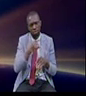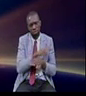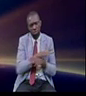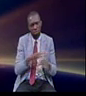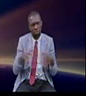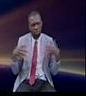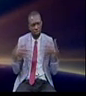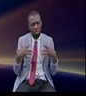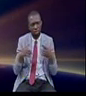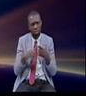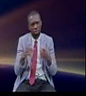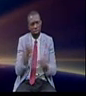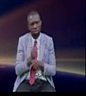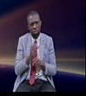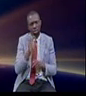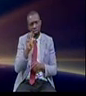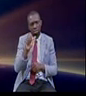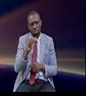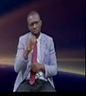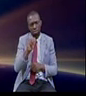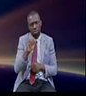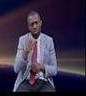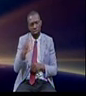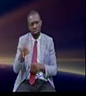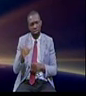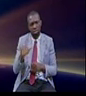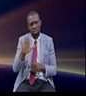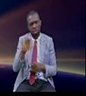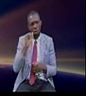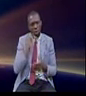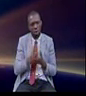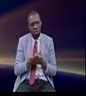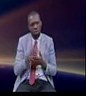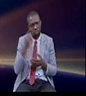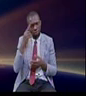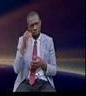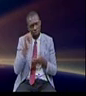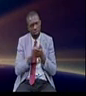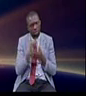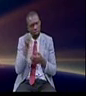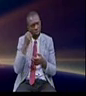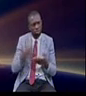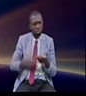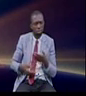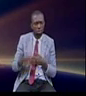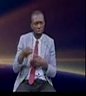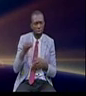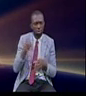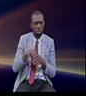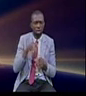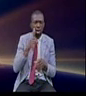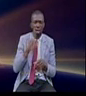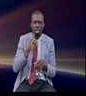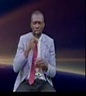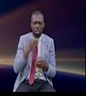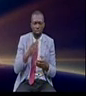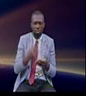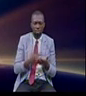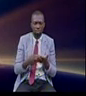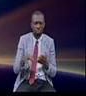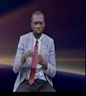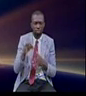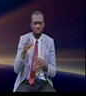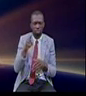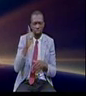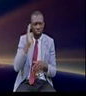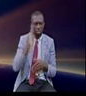thee Mary thy wife, for that which is conceived in her is of the Holy Ghost. And she shall bring forth a son, and thou shalt